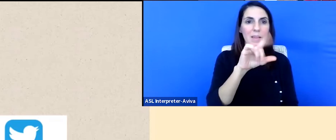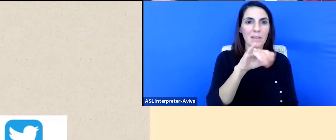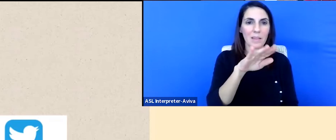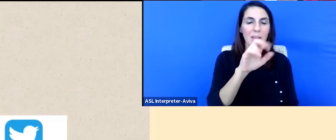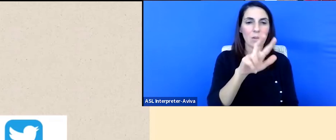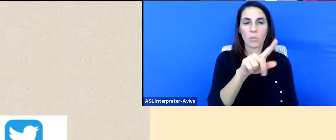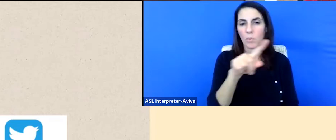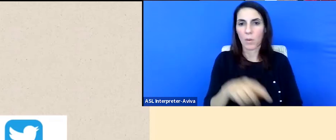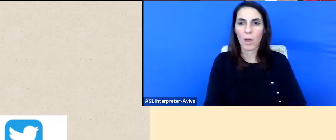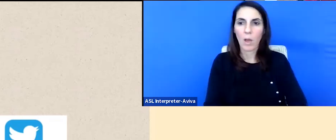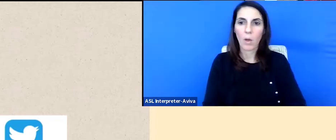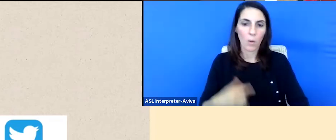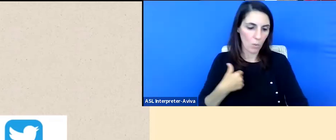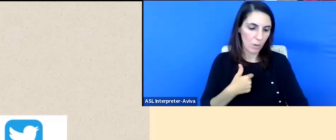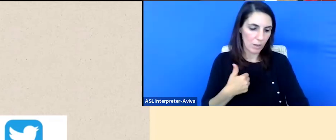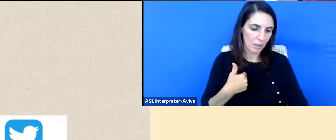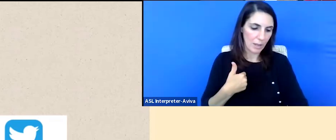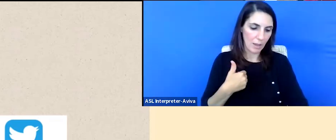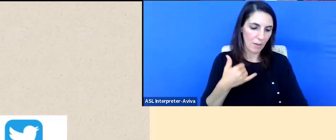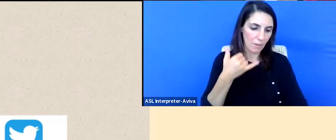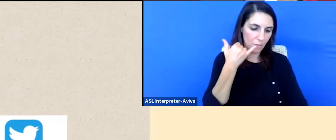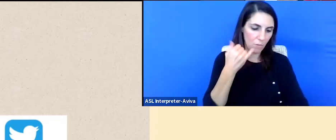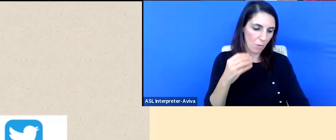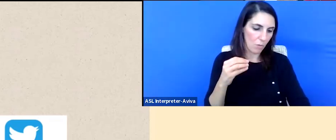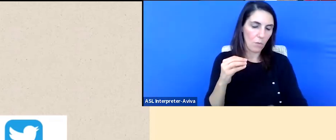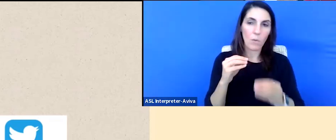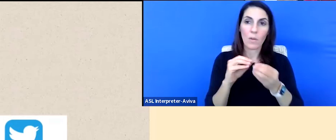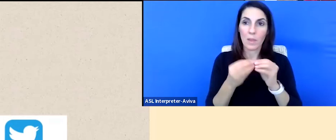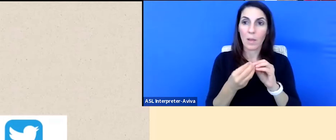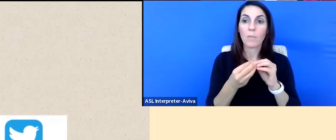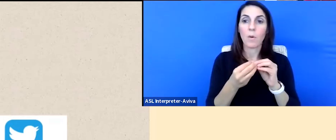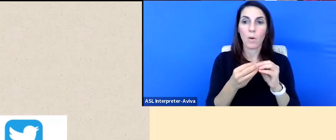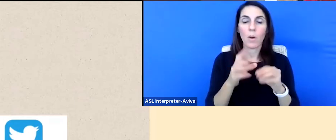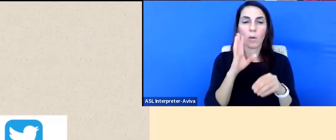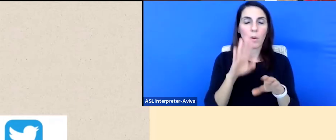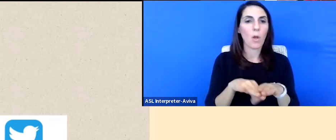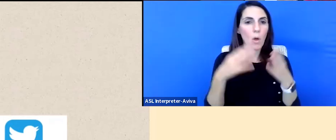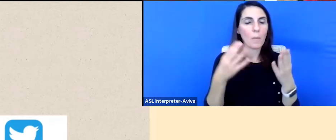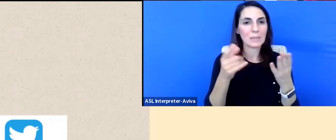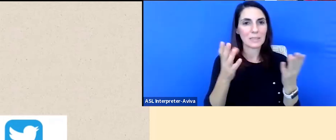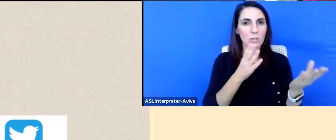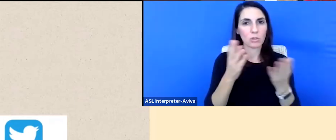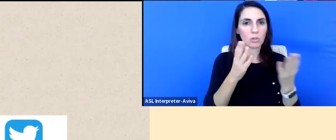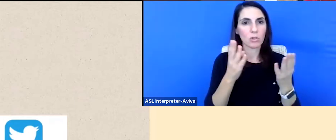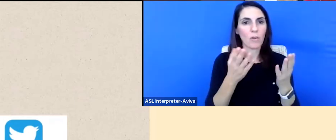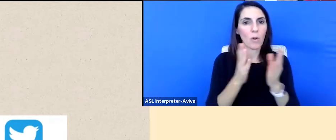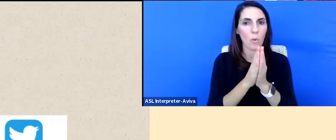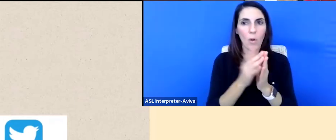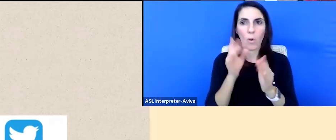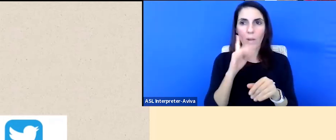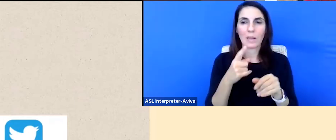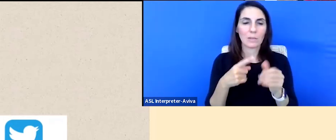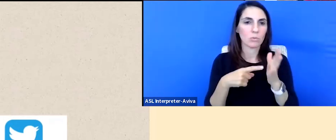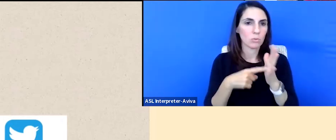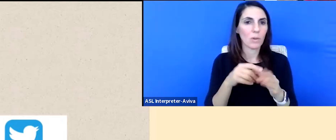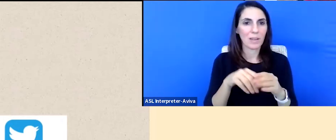email or phone and either open a service request you need or point you in the right direction if you're looking